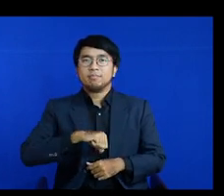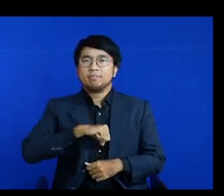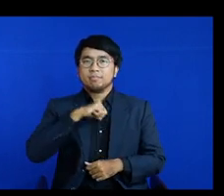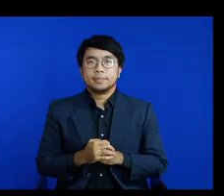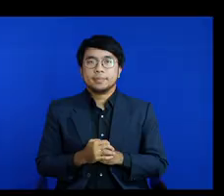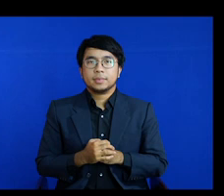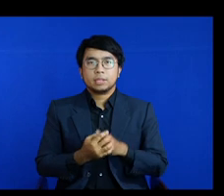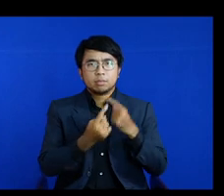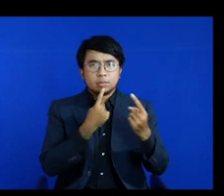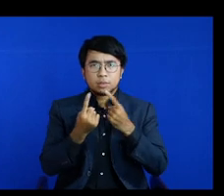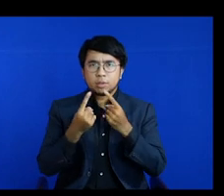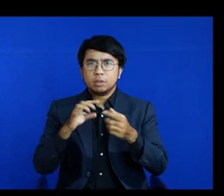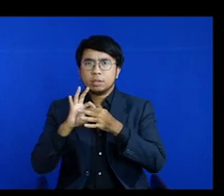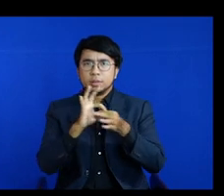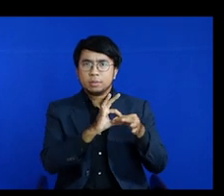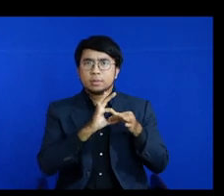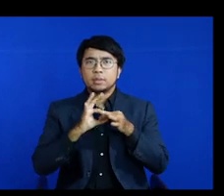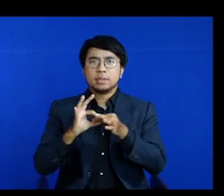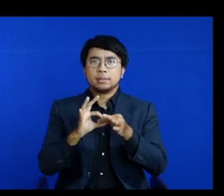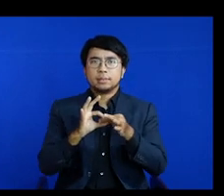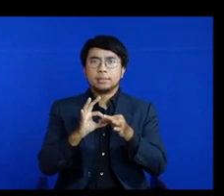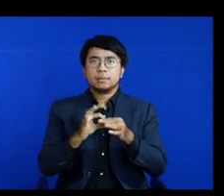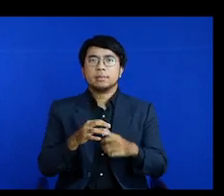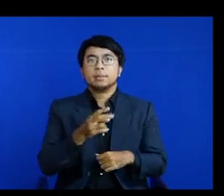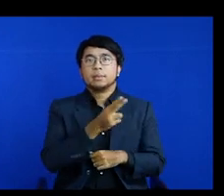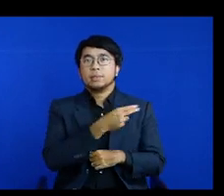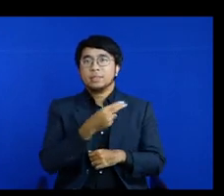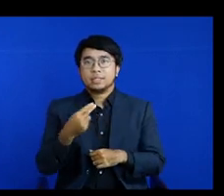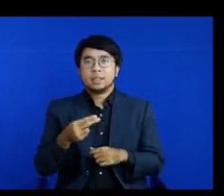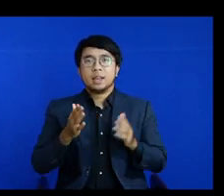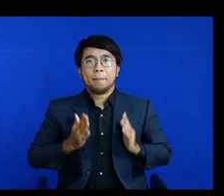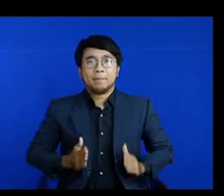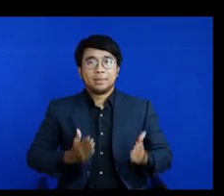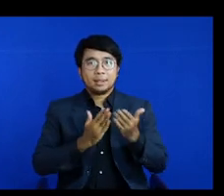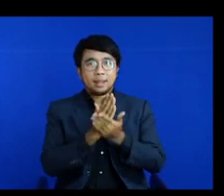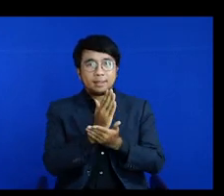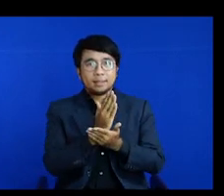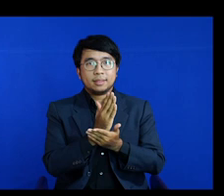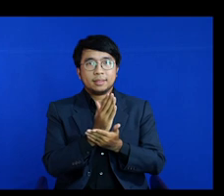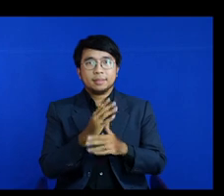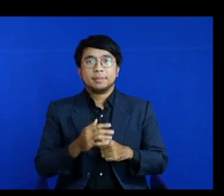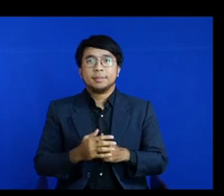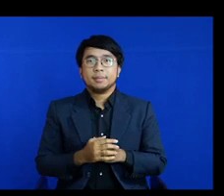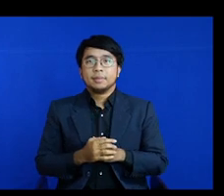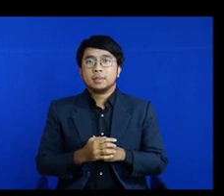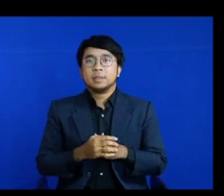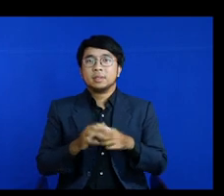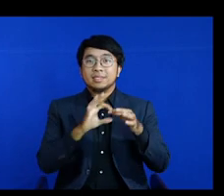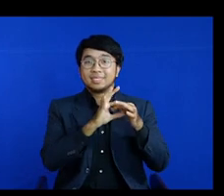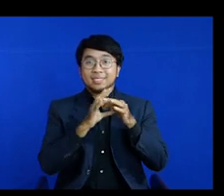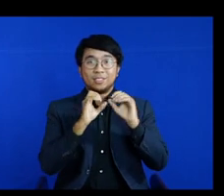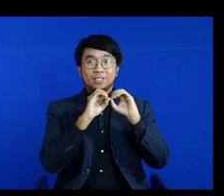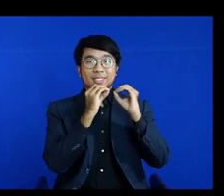2020-2022. Through dialogue and cooperation, Indonesia has contributed in advancing human rights